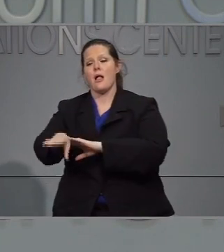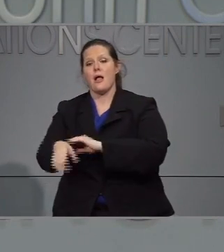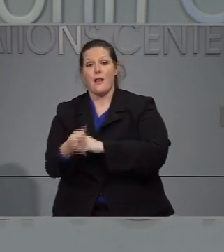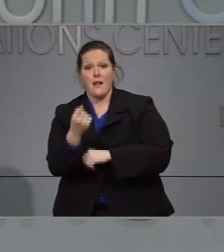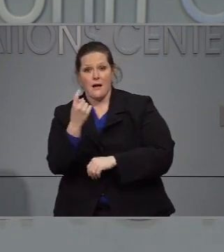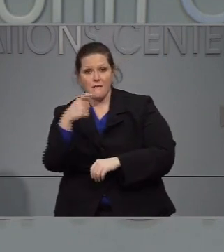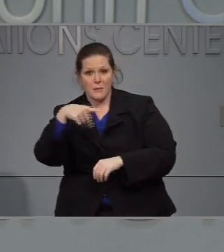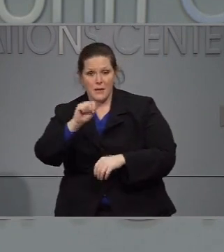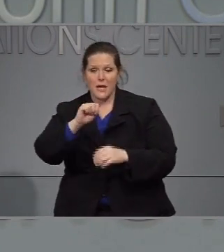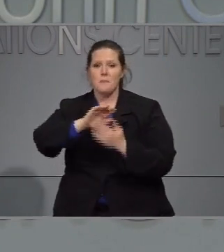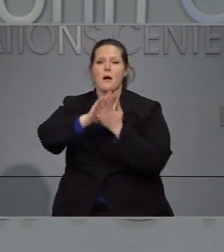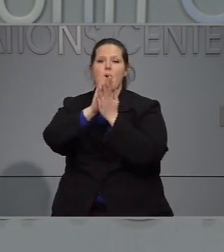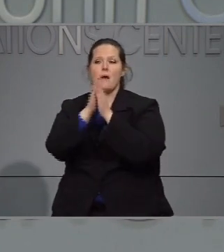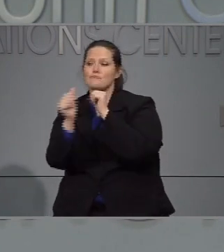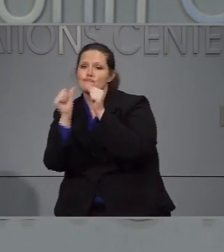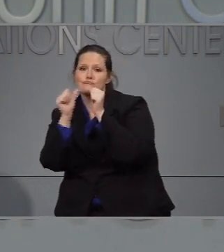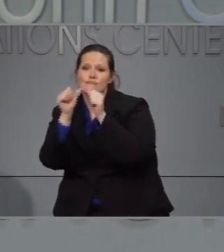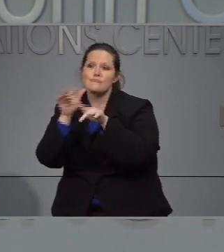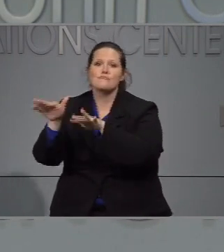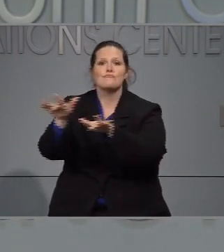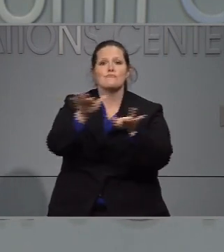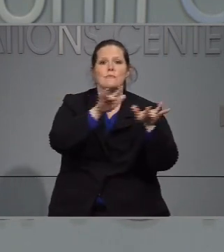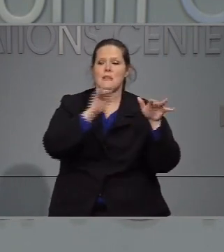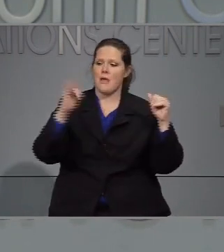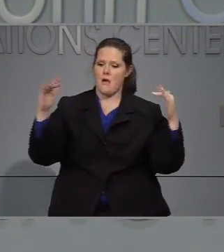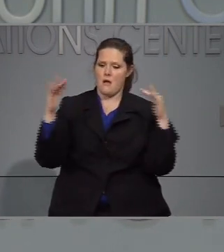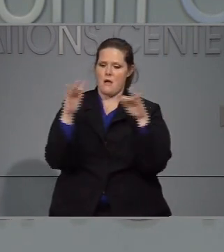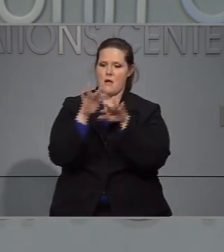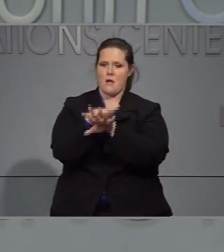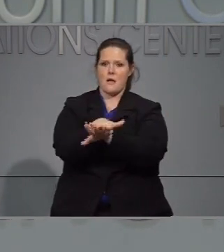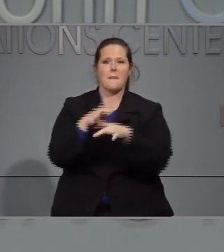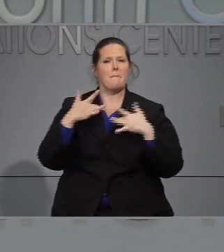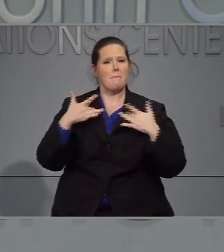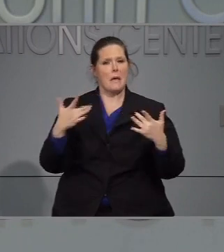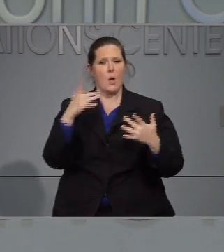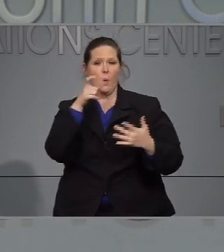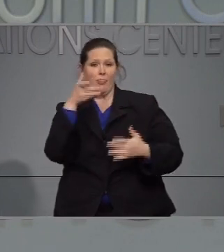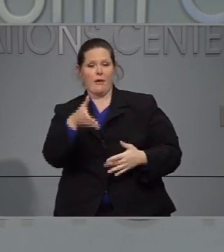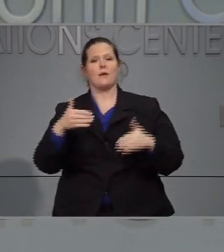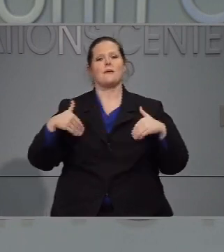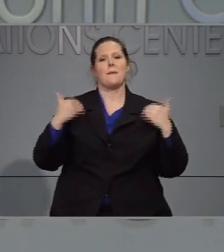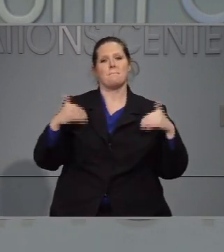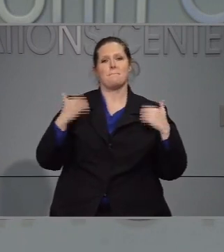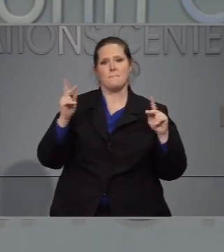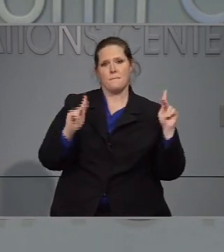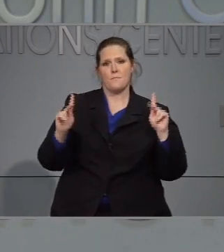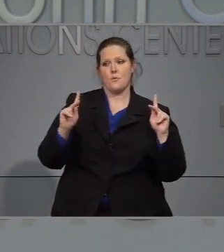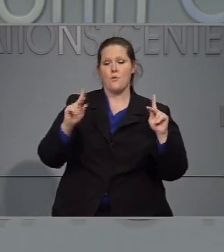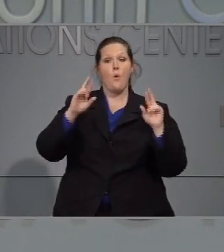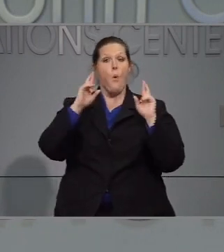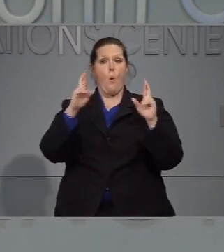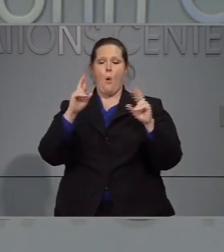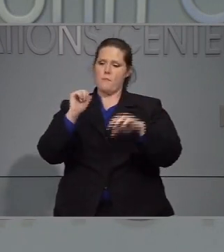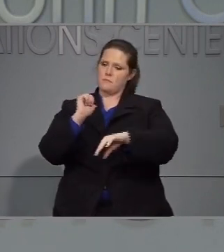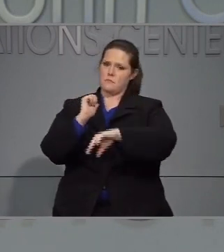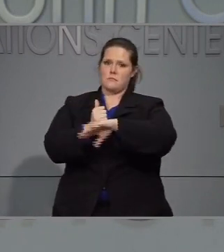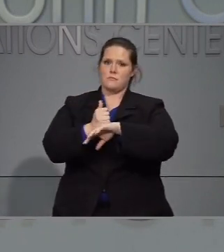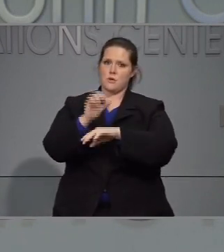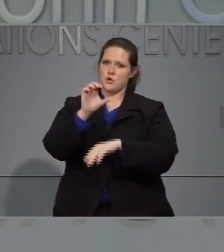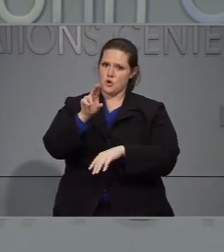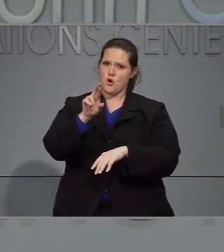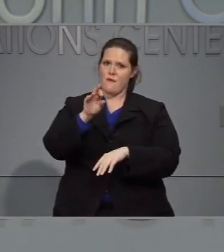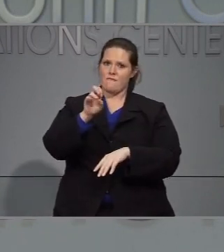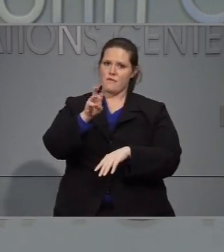down cases, particularly among young people. Several local governments have already taken this